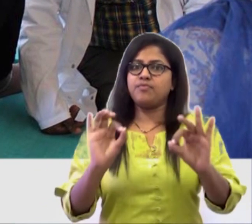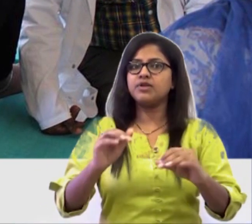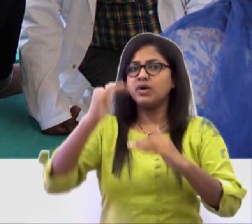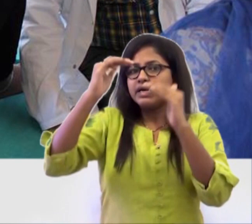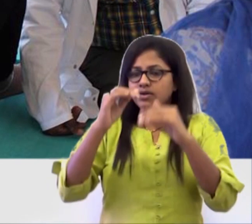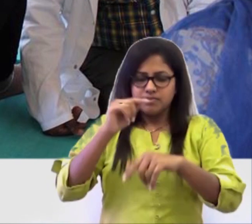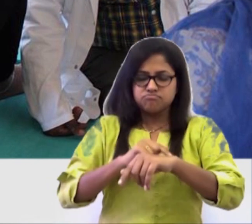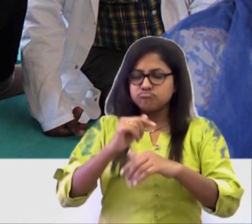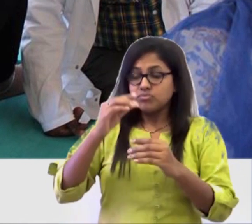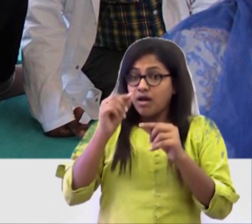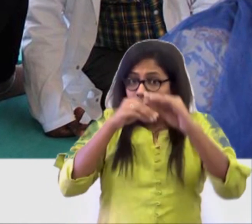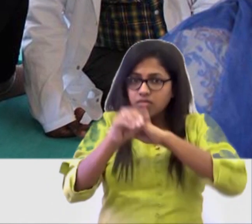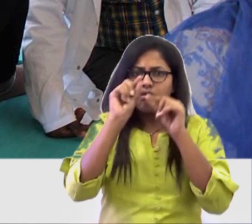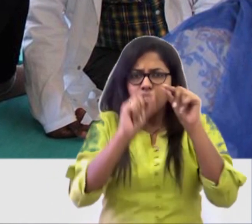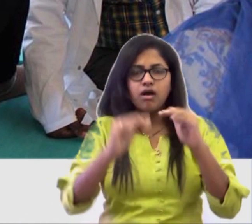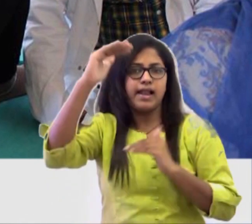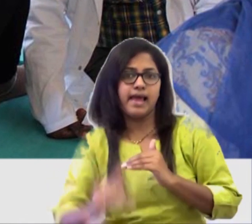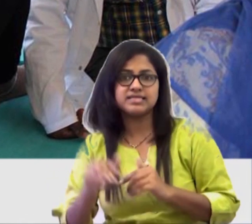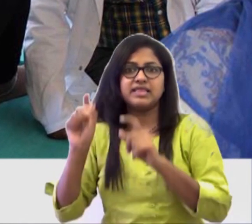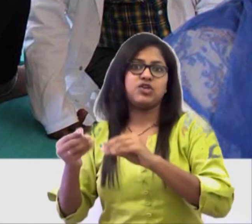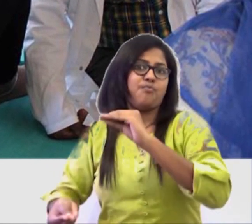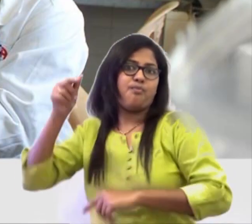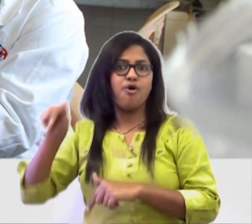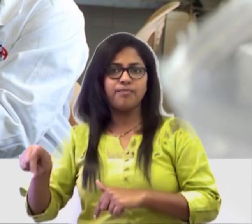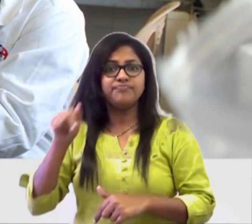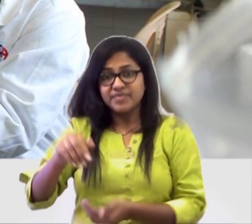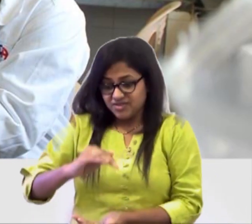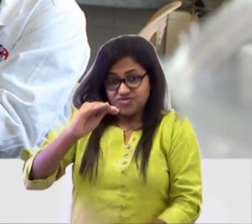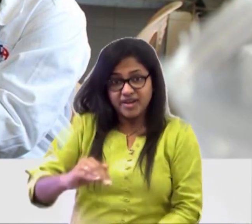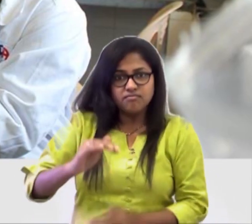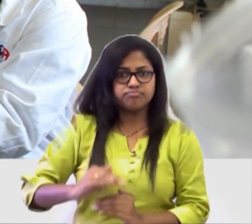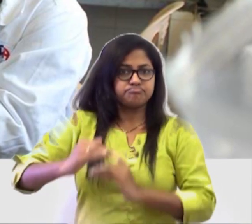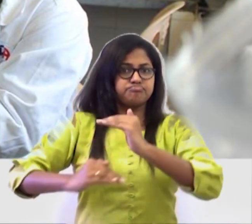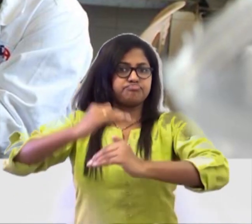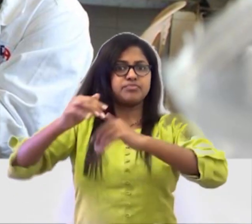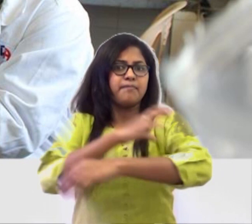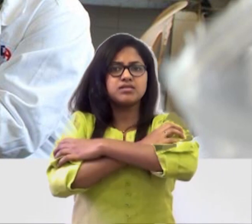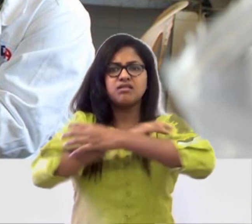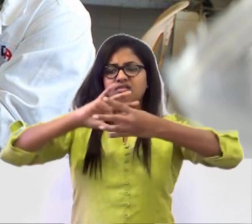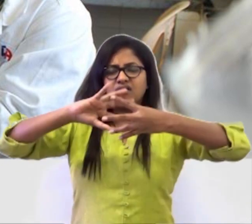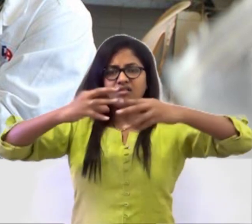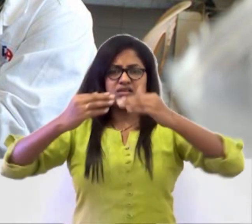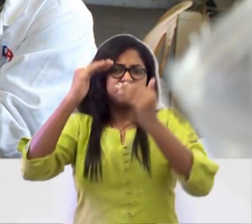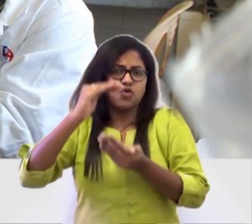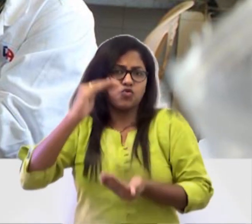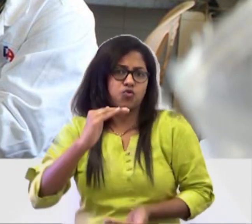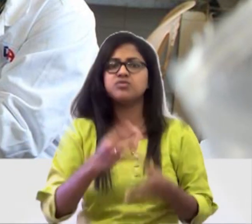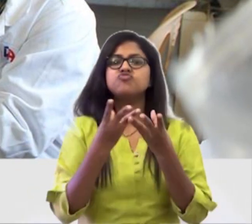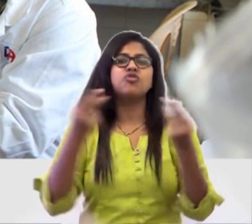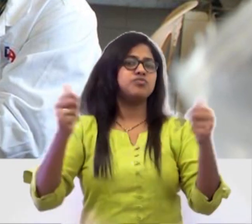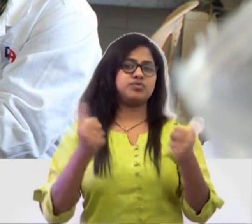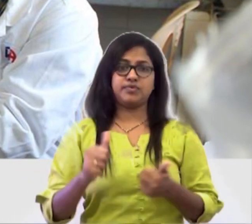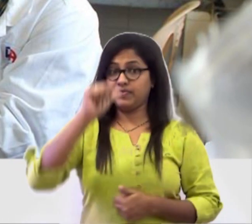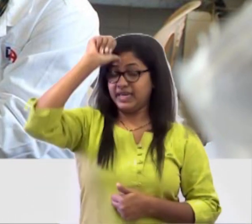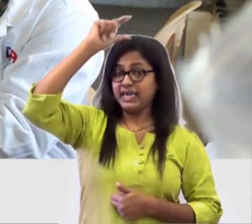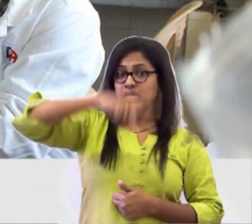is present at much lower levels than what is needed. As the child grows older, the muscles continue to degenerate.